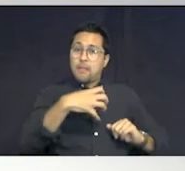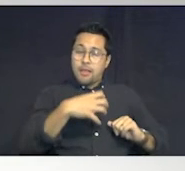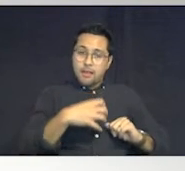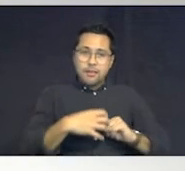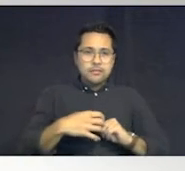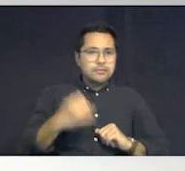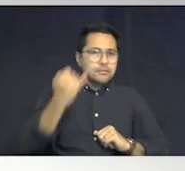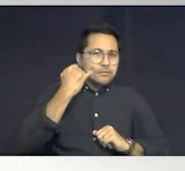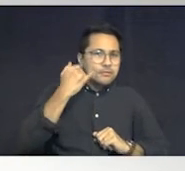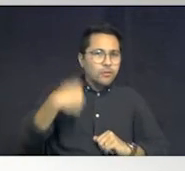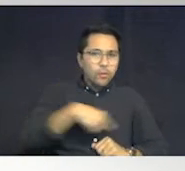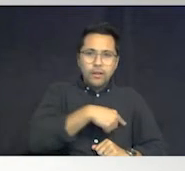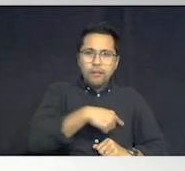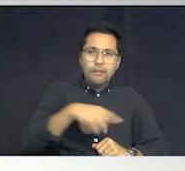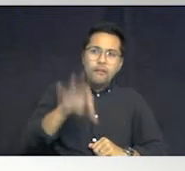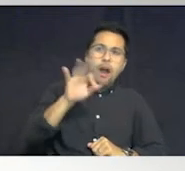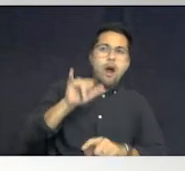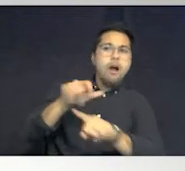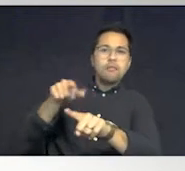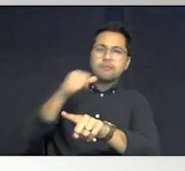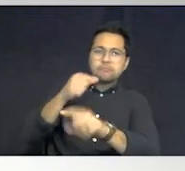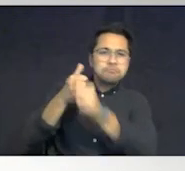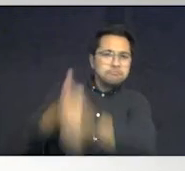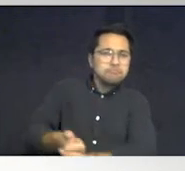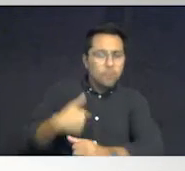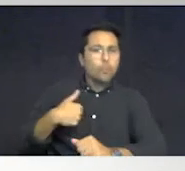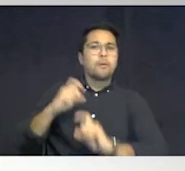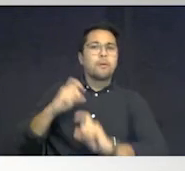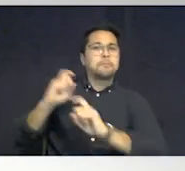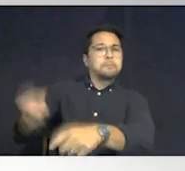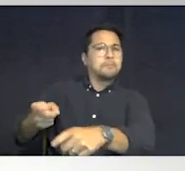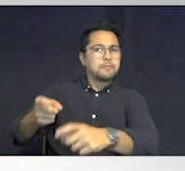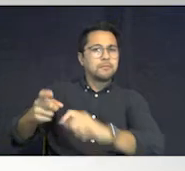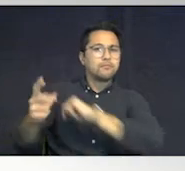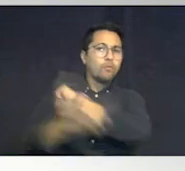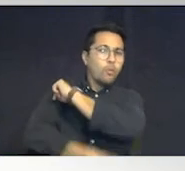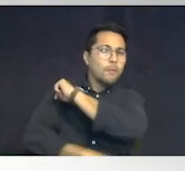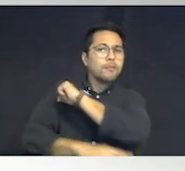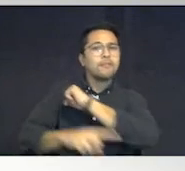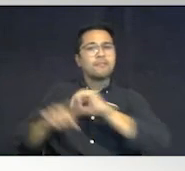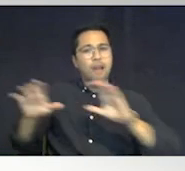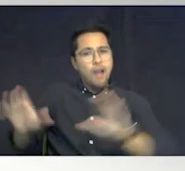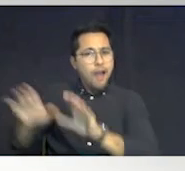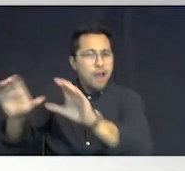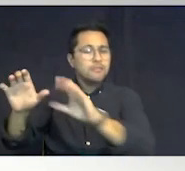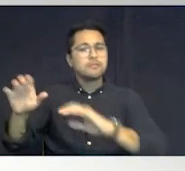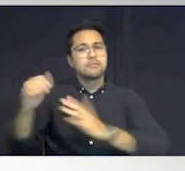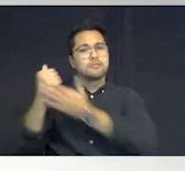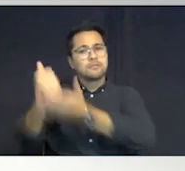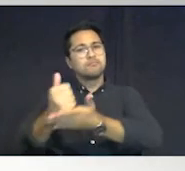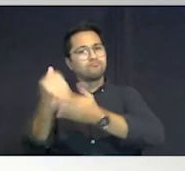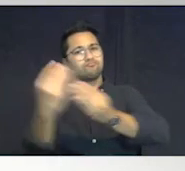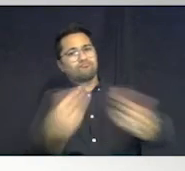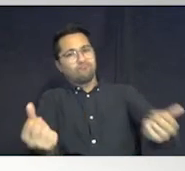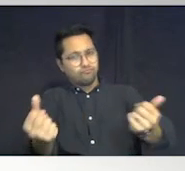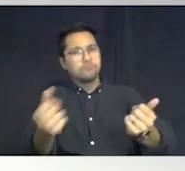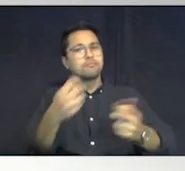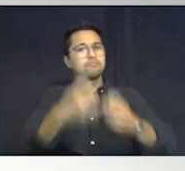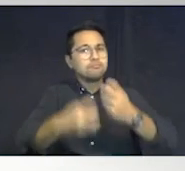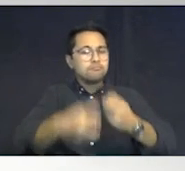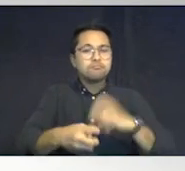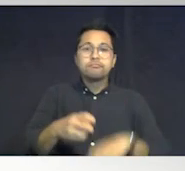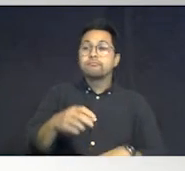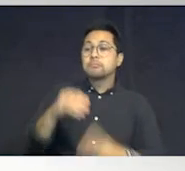any findings of noncompliance, we would issue corrective action that's appropriate to resolve or remedy the noncompliance, which